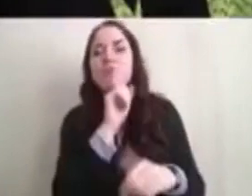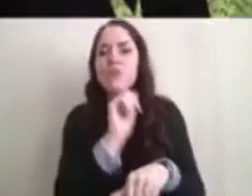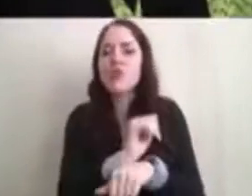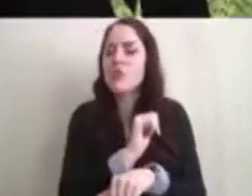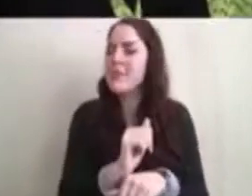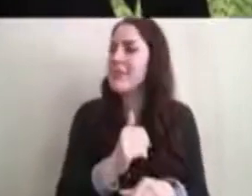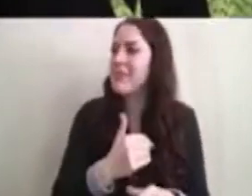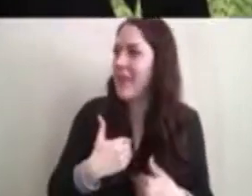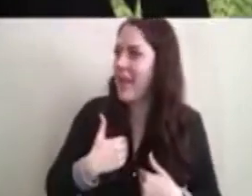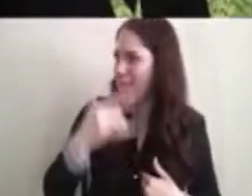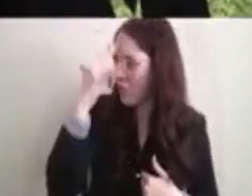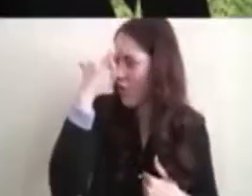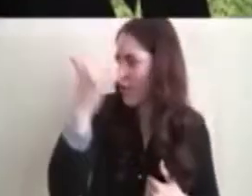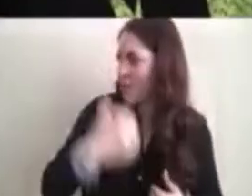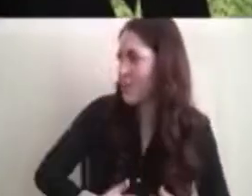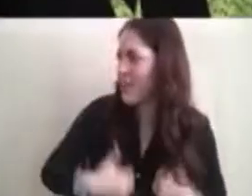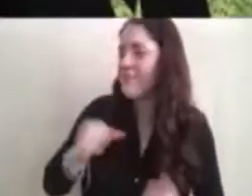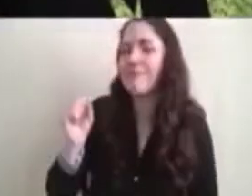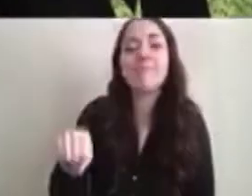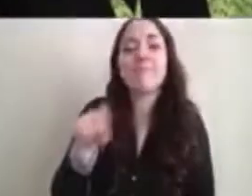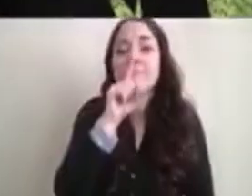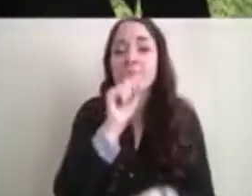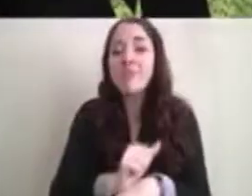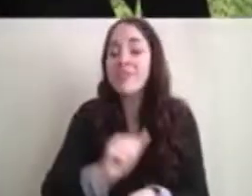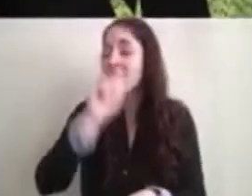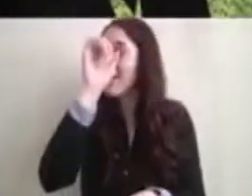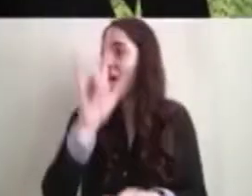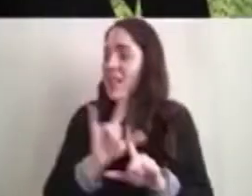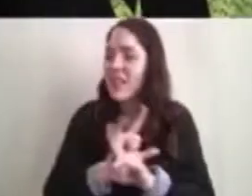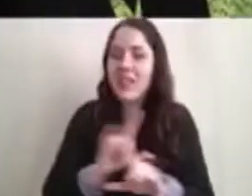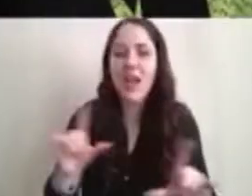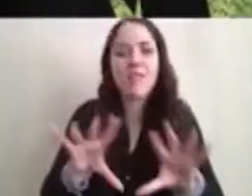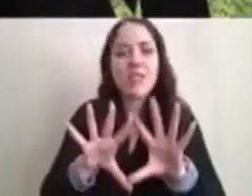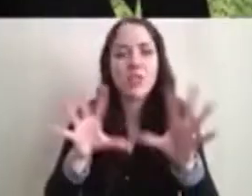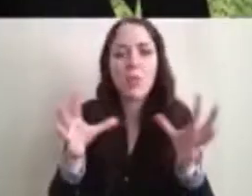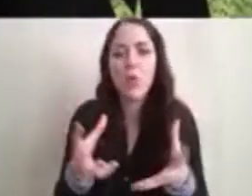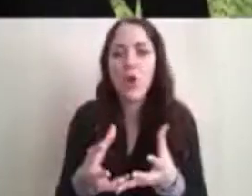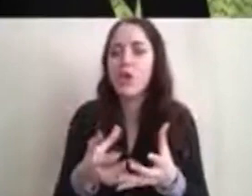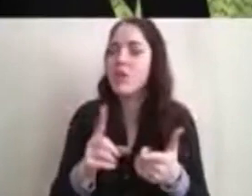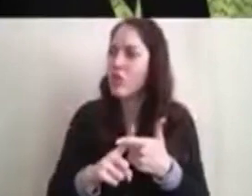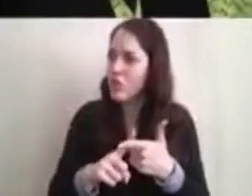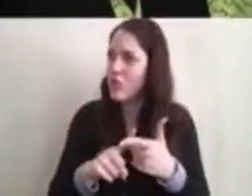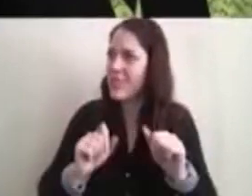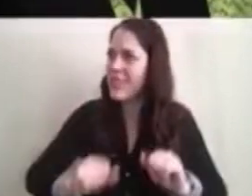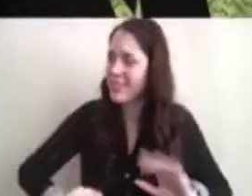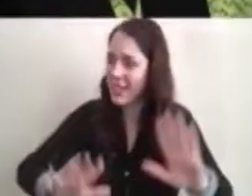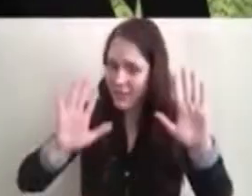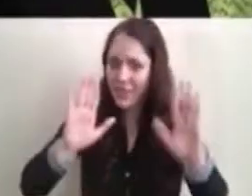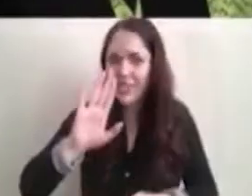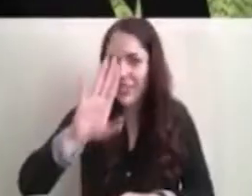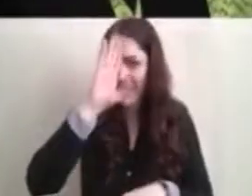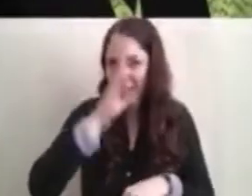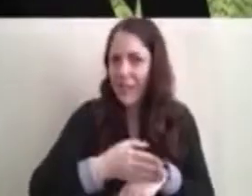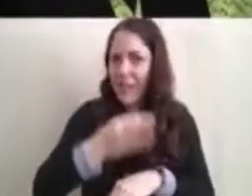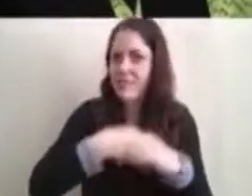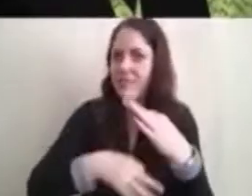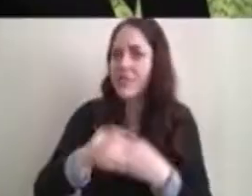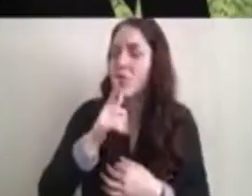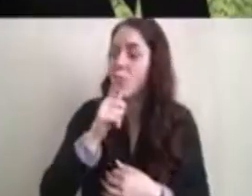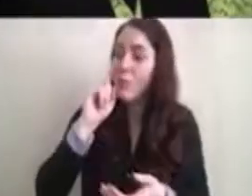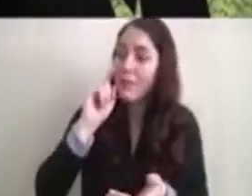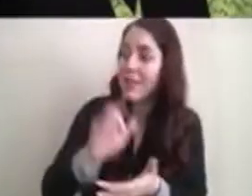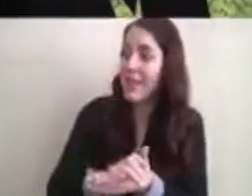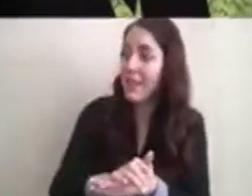eternal life. God sent the only begotten into the world not to condemn the world, but that through the